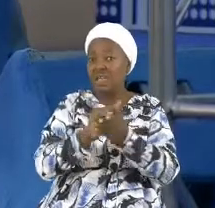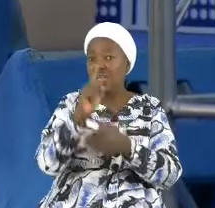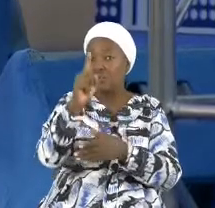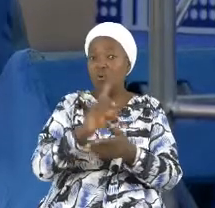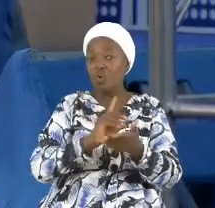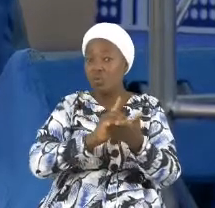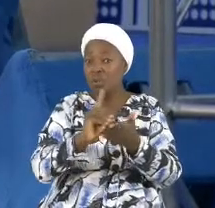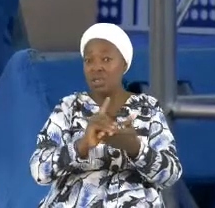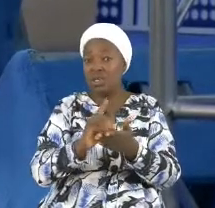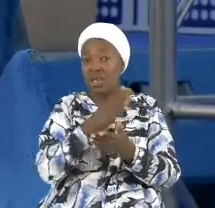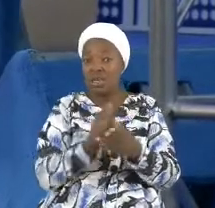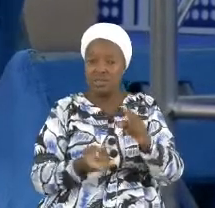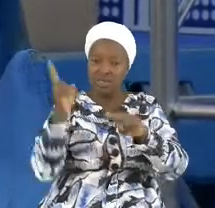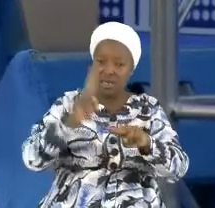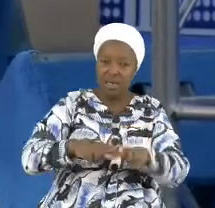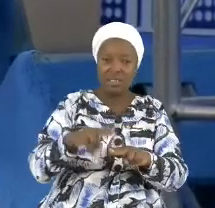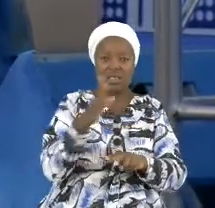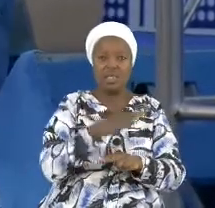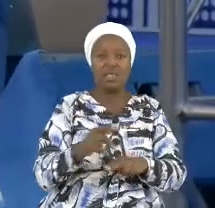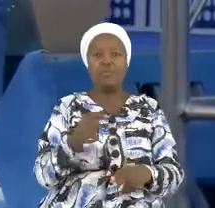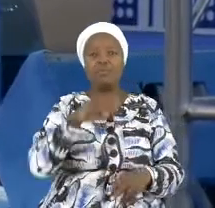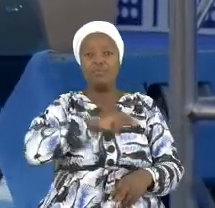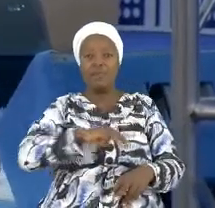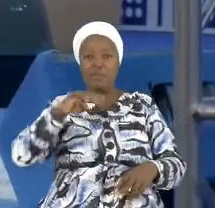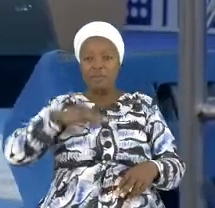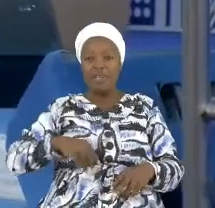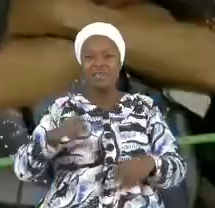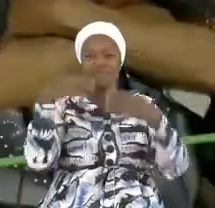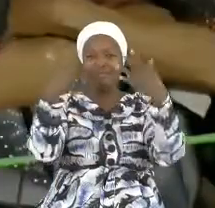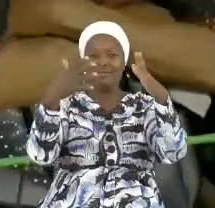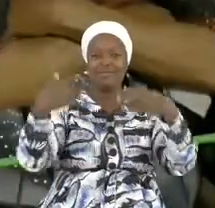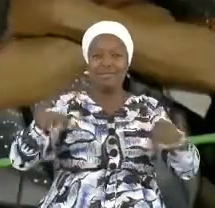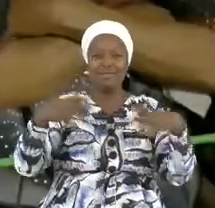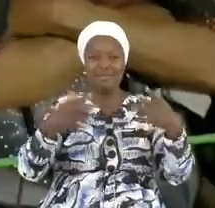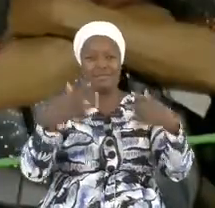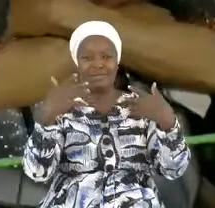attendance. I thought there would be fayels clapping them.